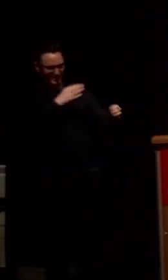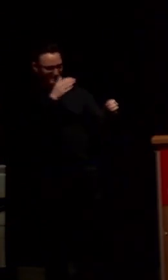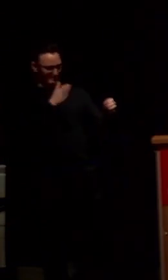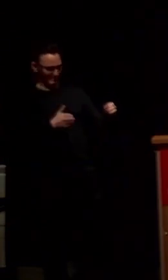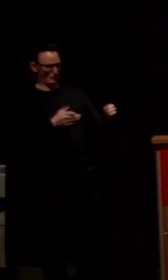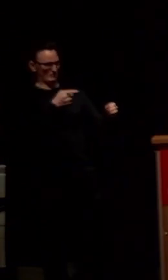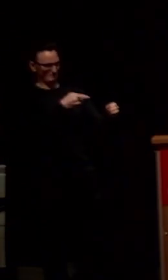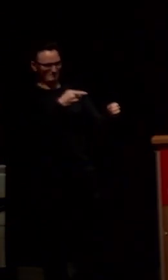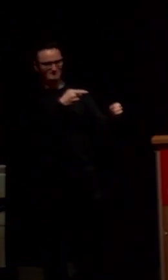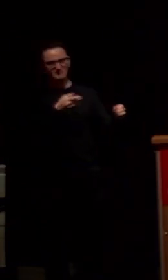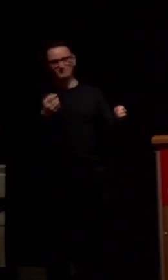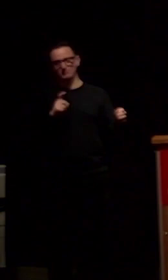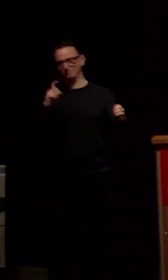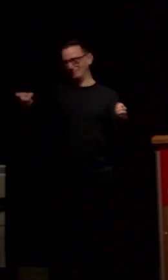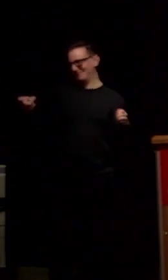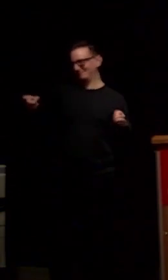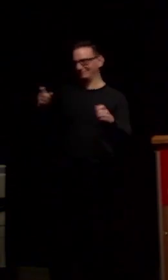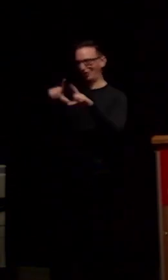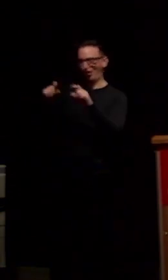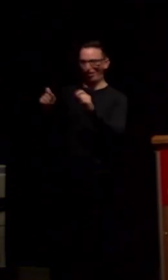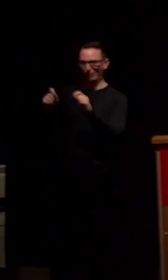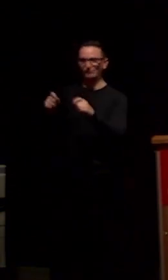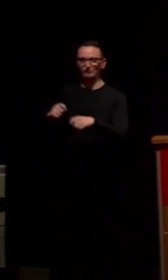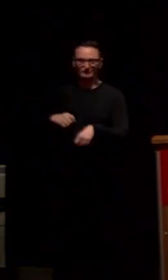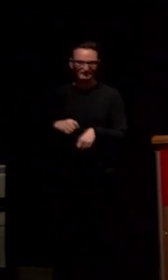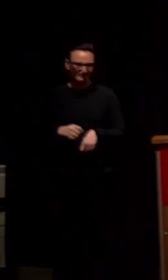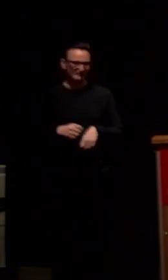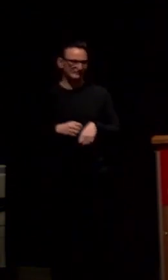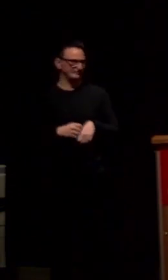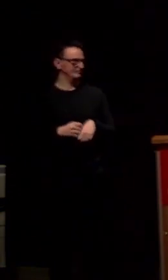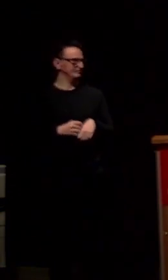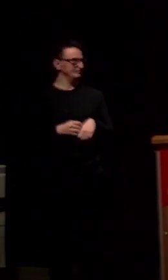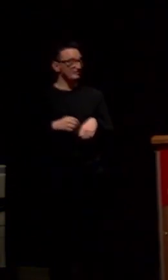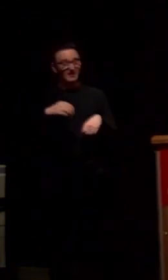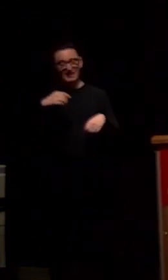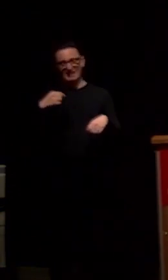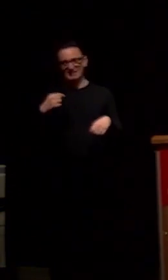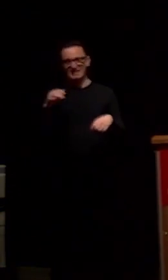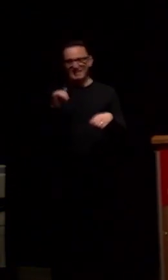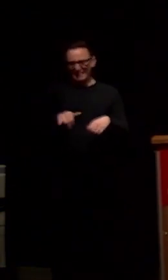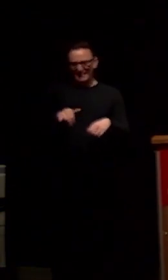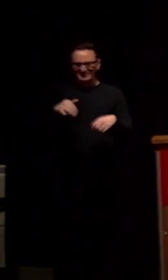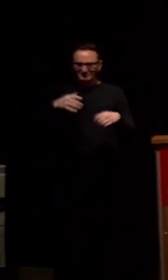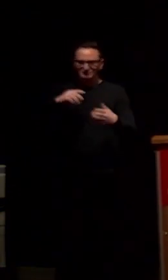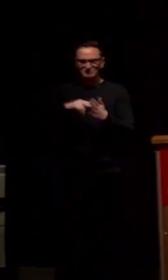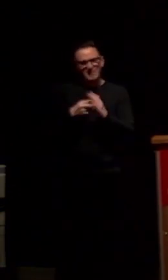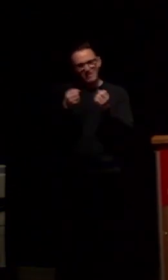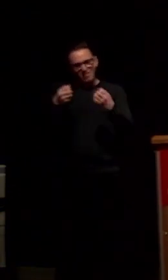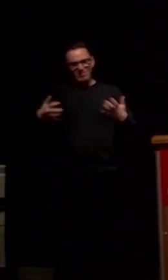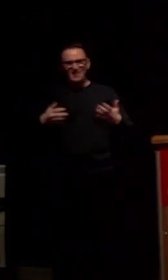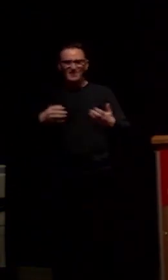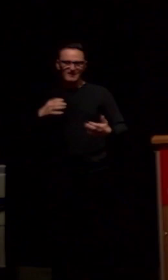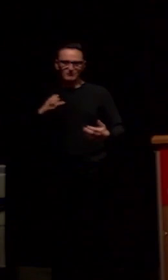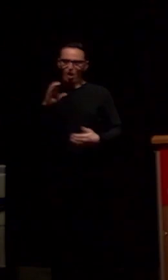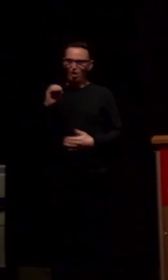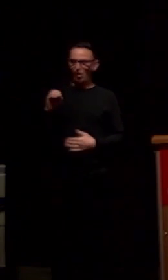time to recognize someone else. And that's been, people have them in their cubicles because it meant a lot that a coworker recognized something